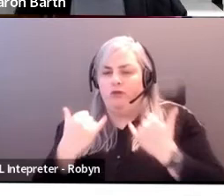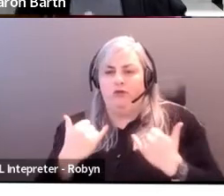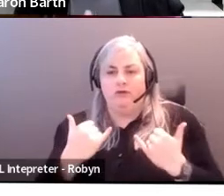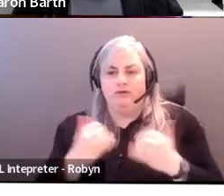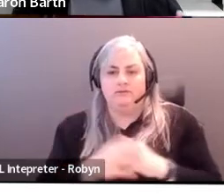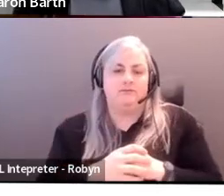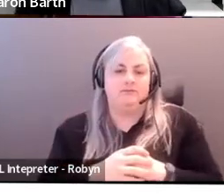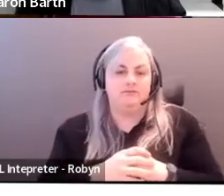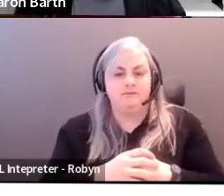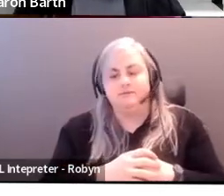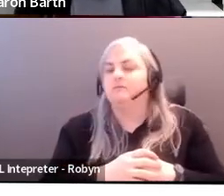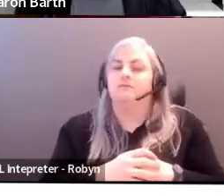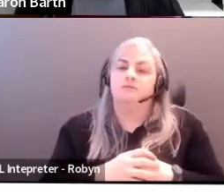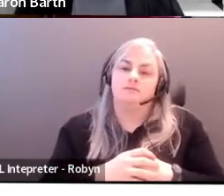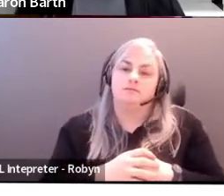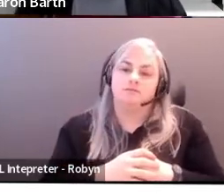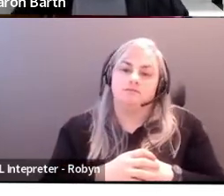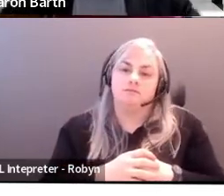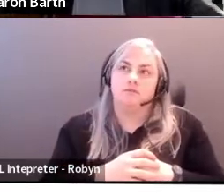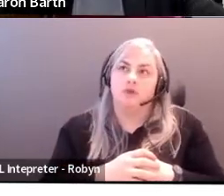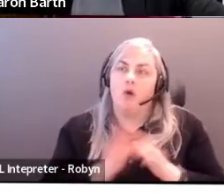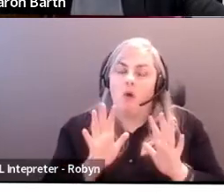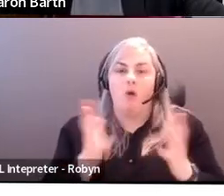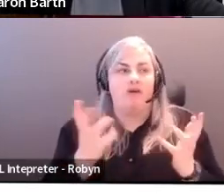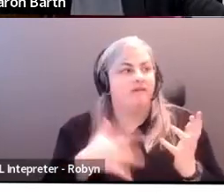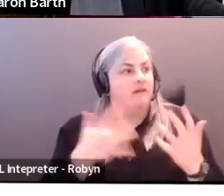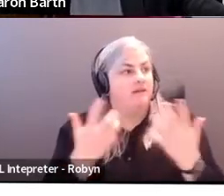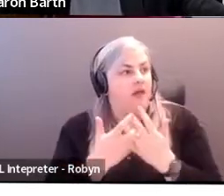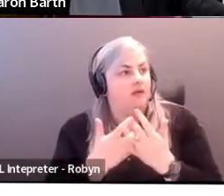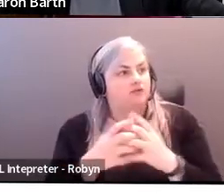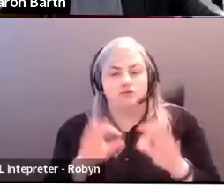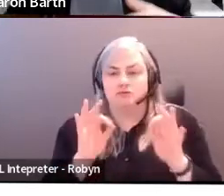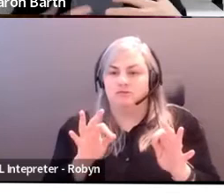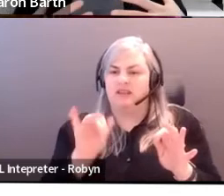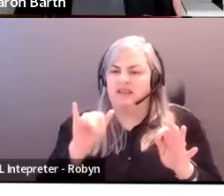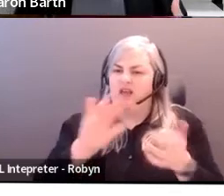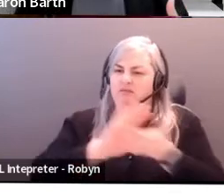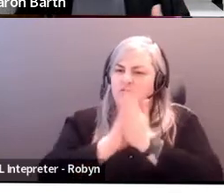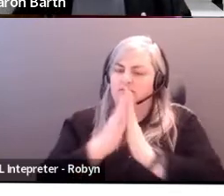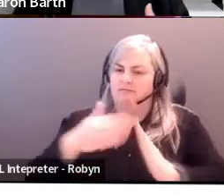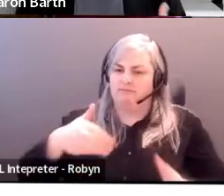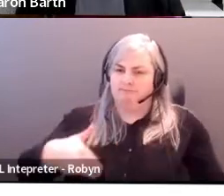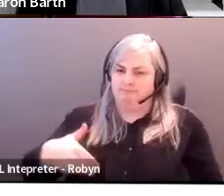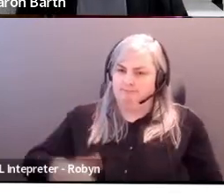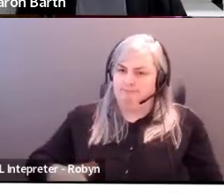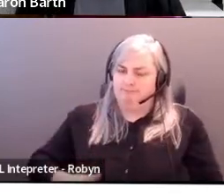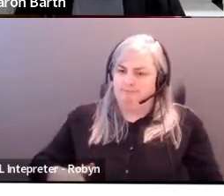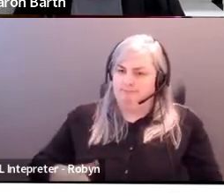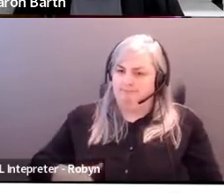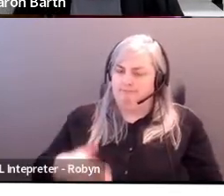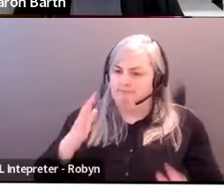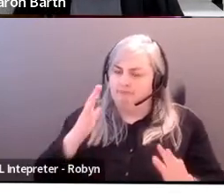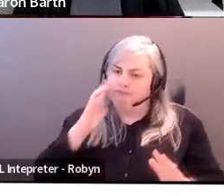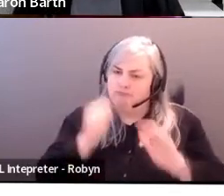a similar enough match, you get that gut feeling. It's a feeling as though you've seen this